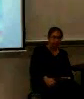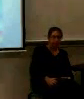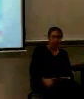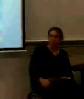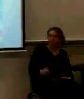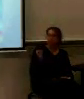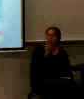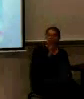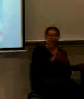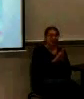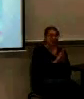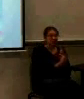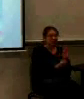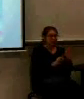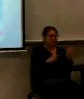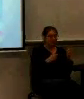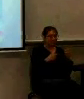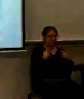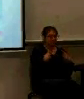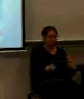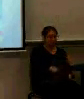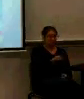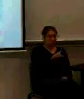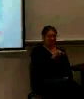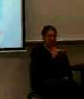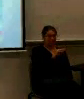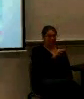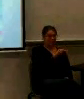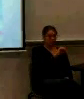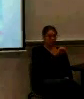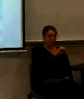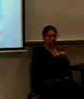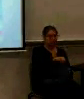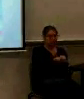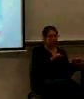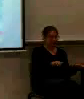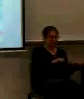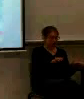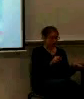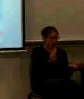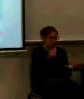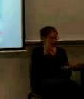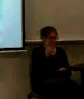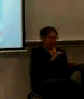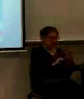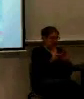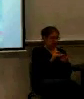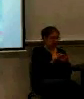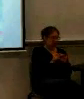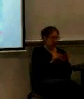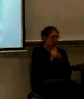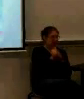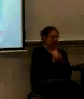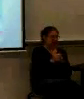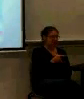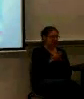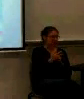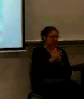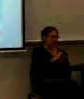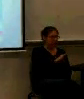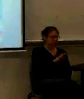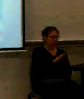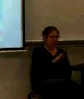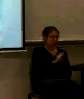This is an example of physical limnology in action. Understanding the chemistry of it led them to a fairly